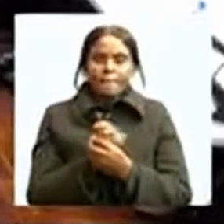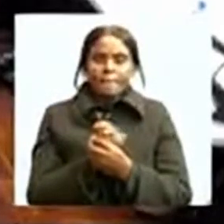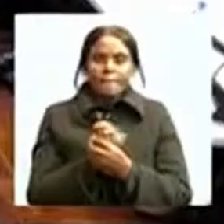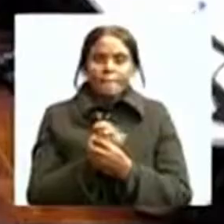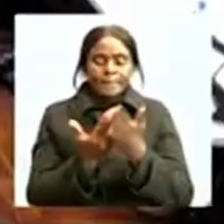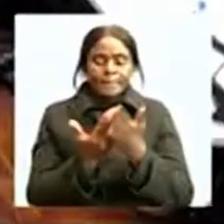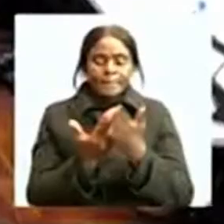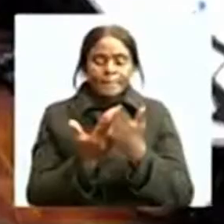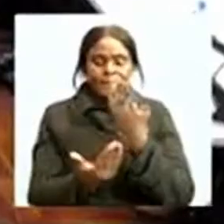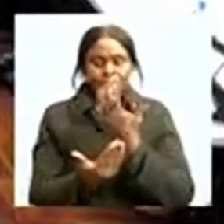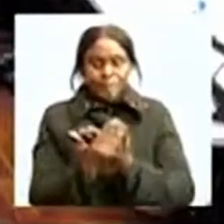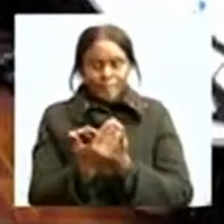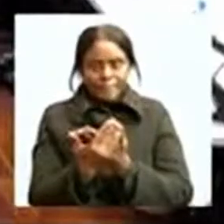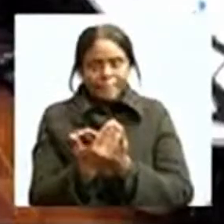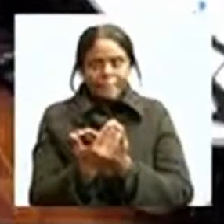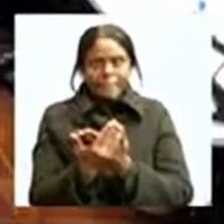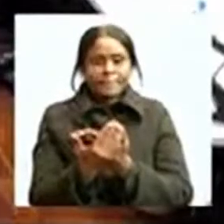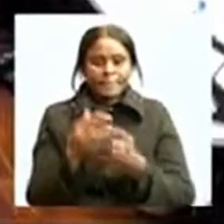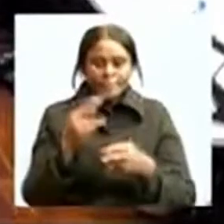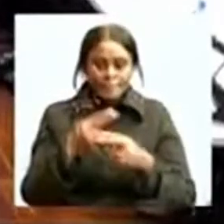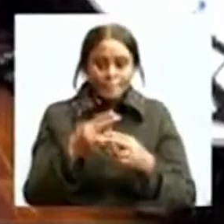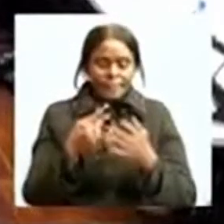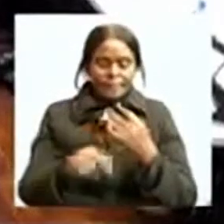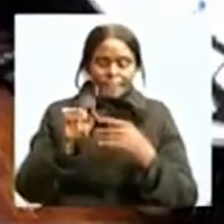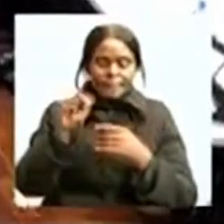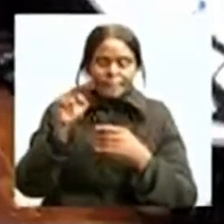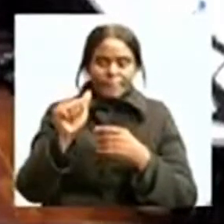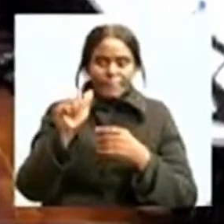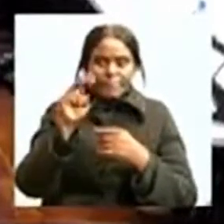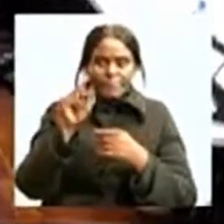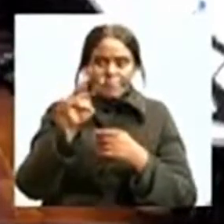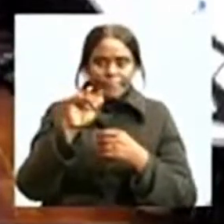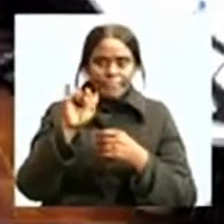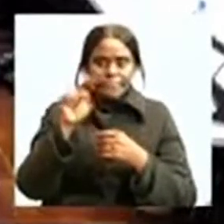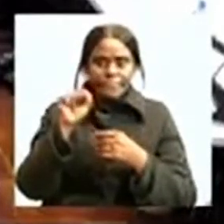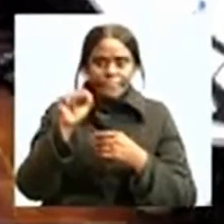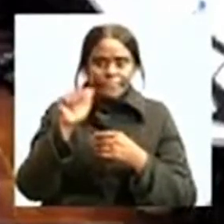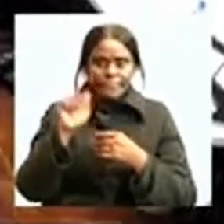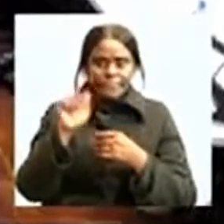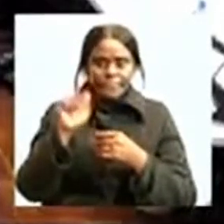Good morning, Chair. Good morning, everyone. My name is Namwenga Simalole from the Clerk's Office.